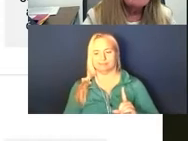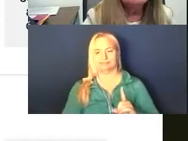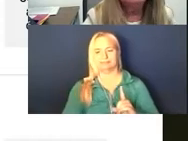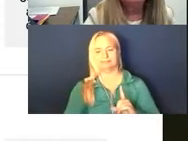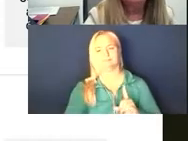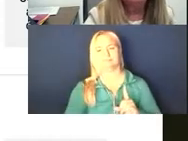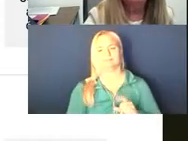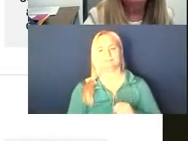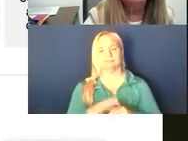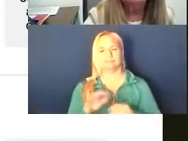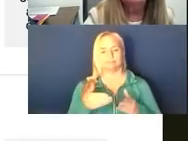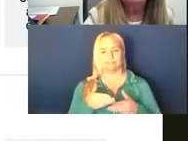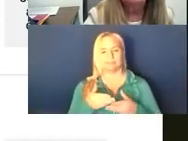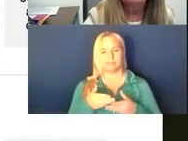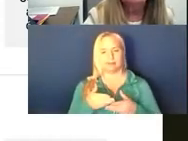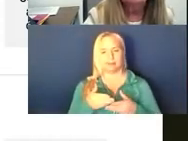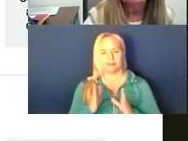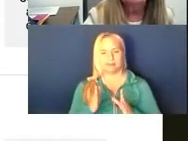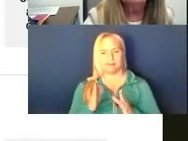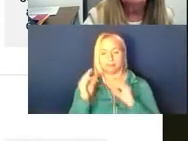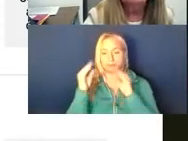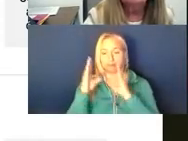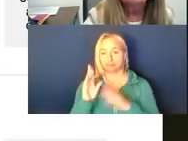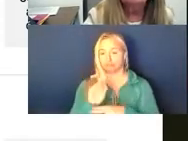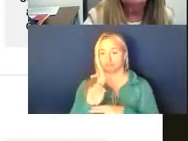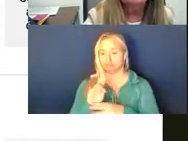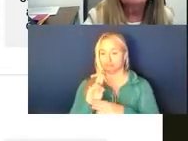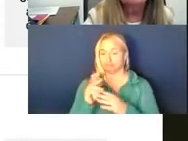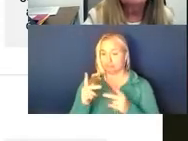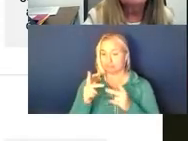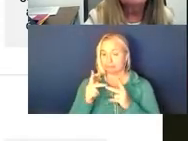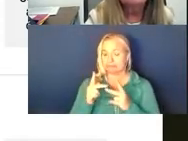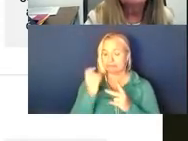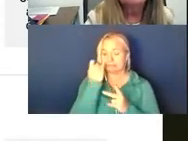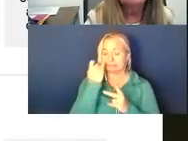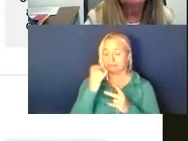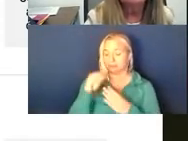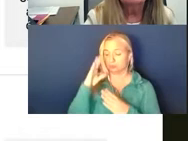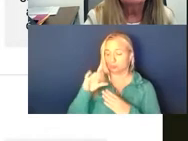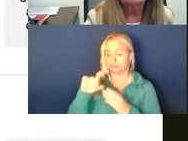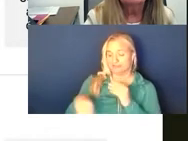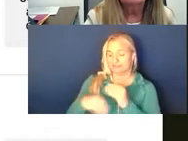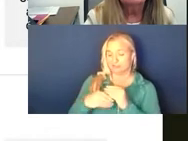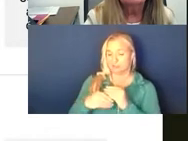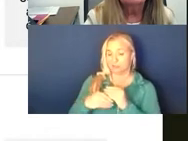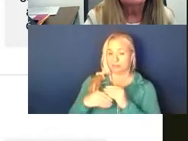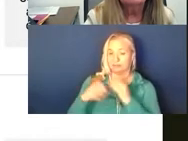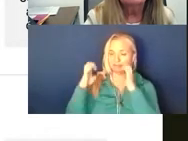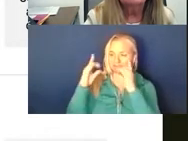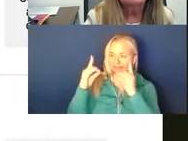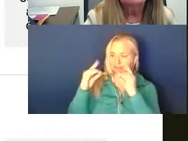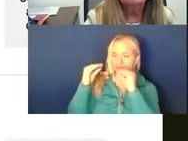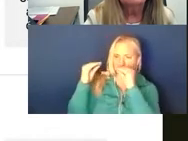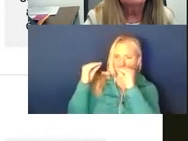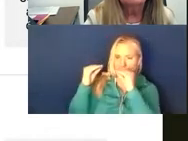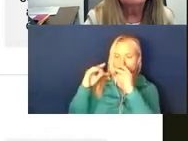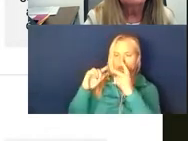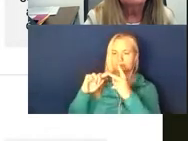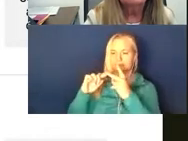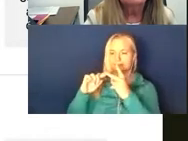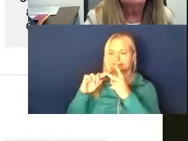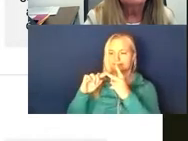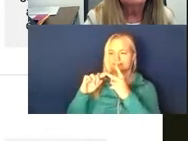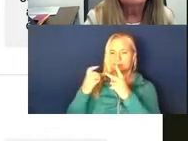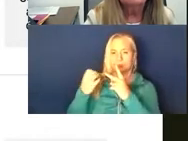allow teachers to utilize the space for students who needed additional academic supports or any kind of